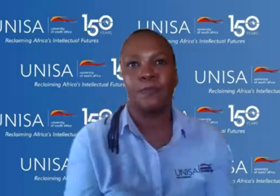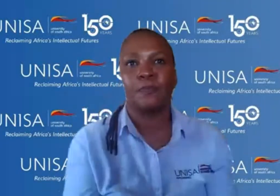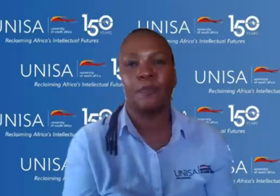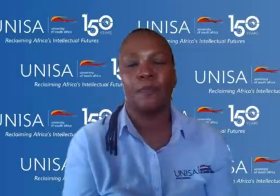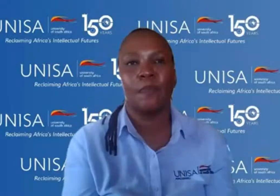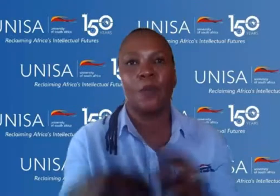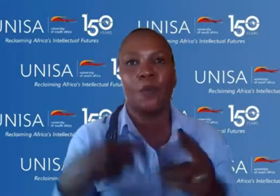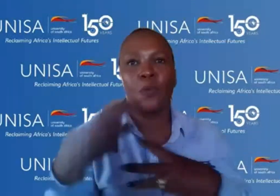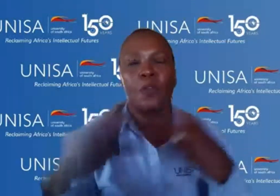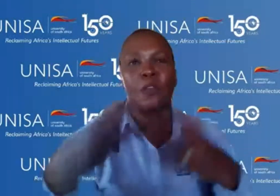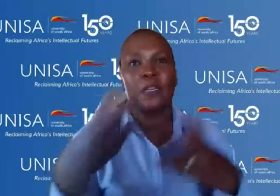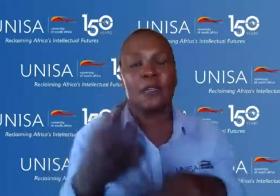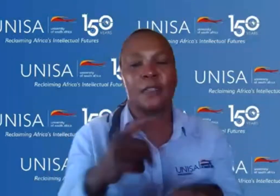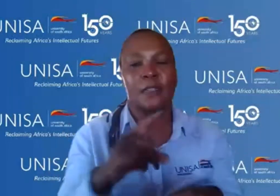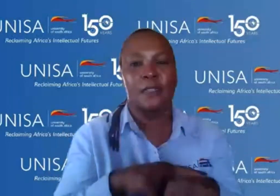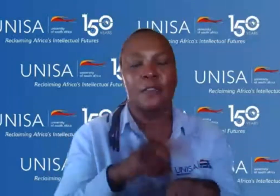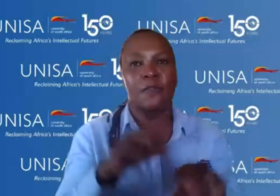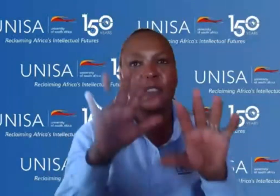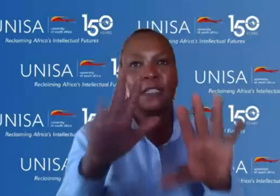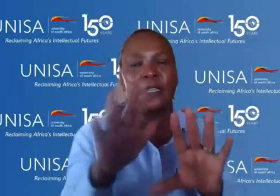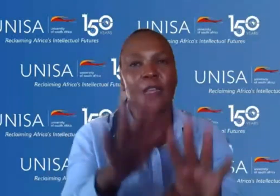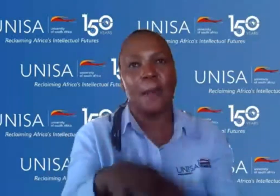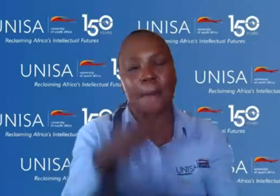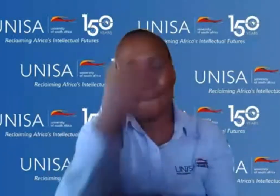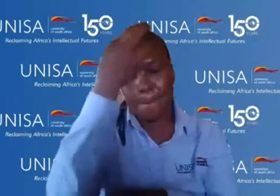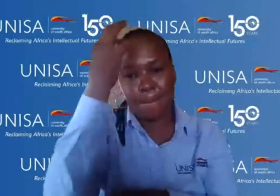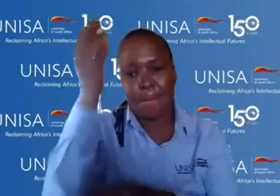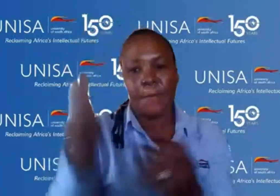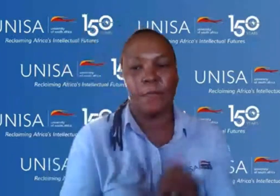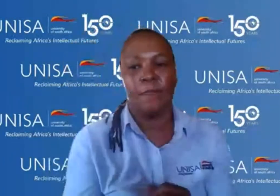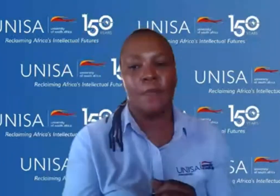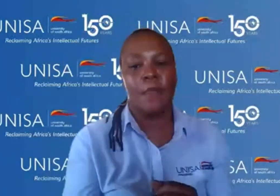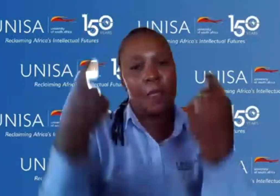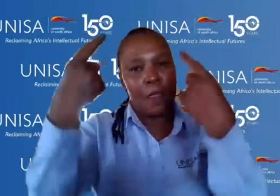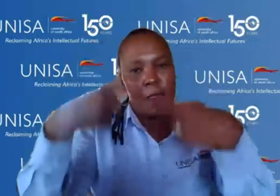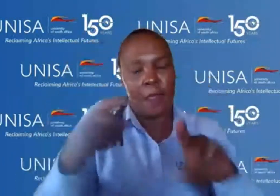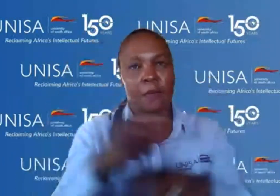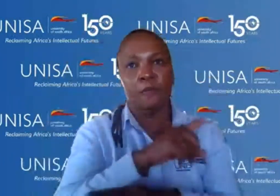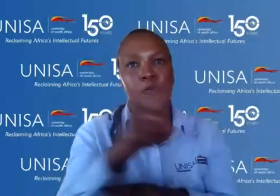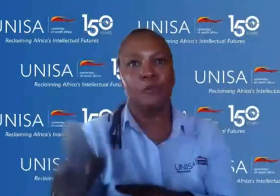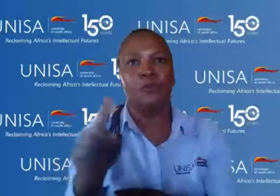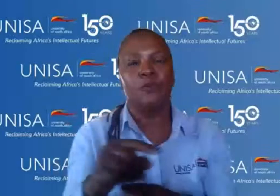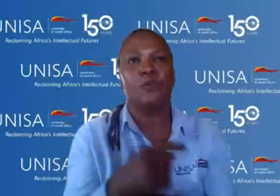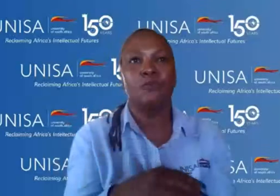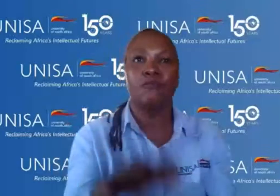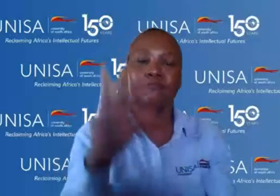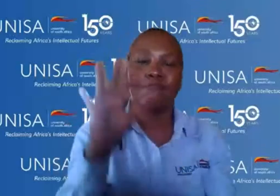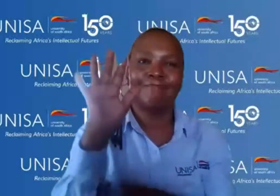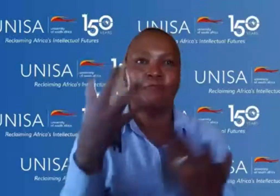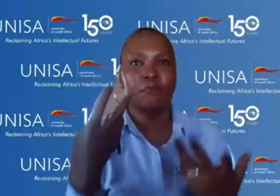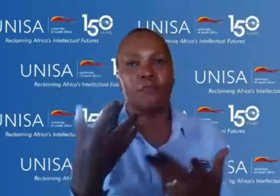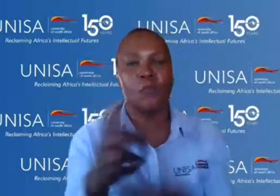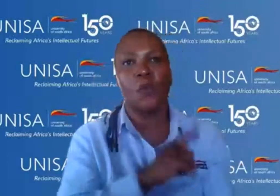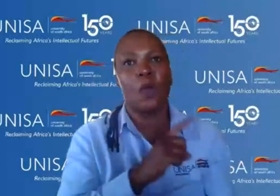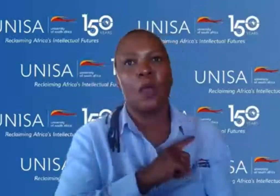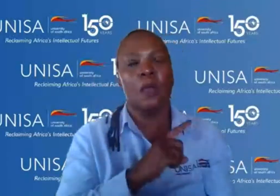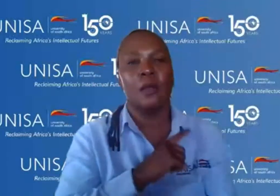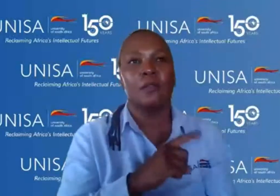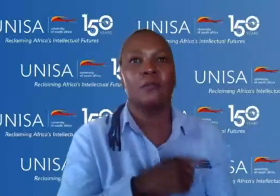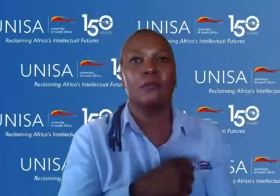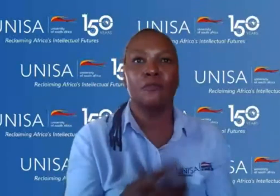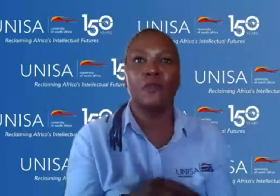time of 10 minutes, so I will allow you to raise your hands so that you can be noted.